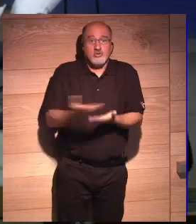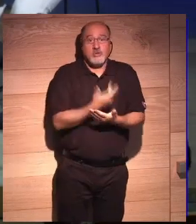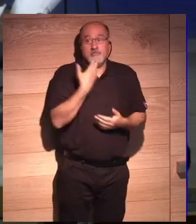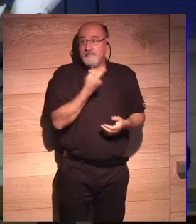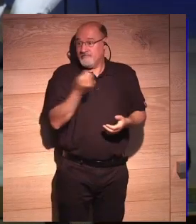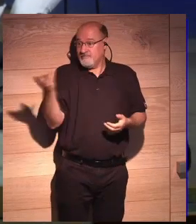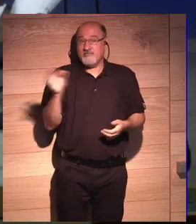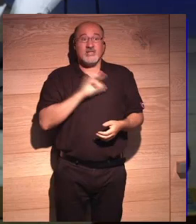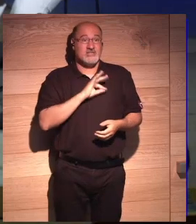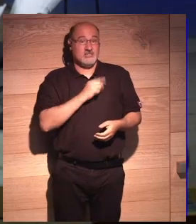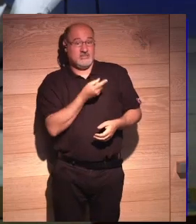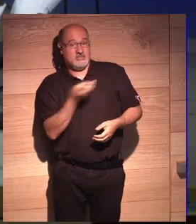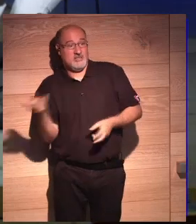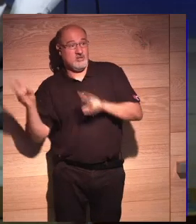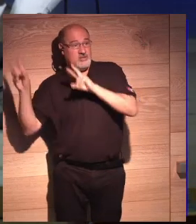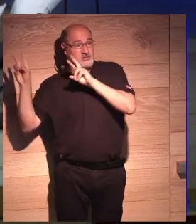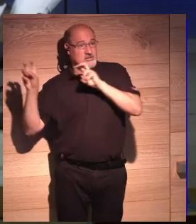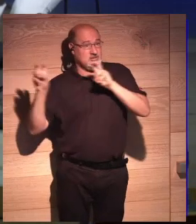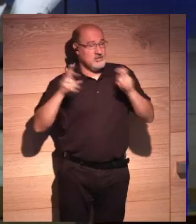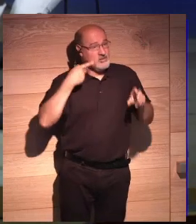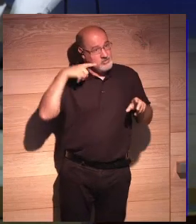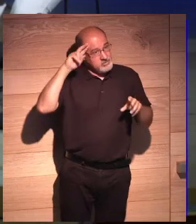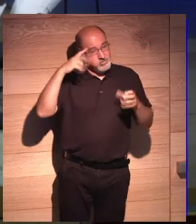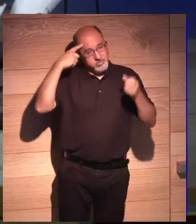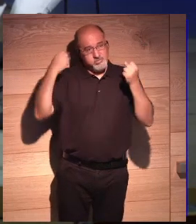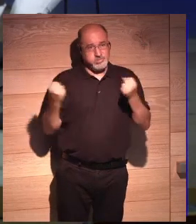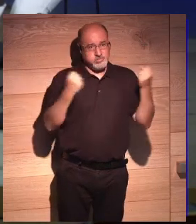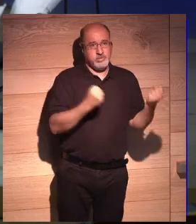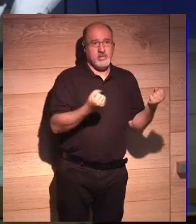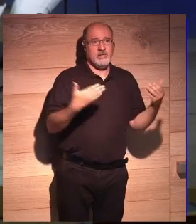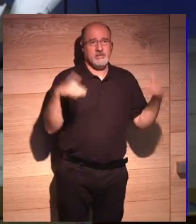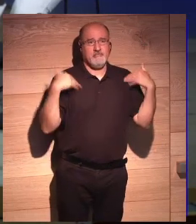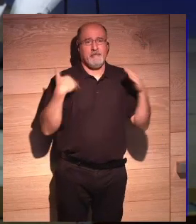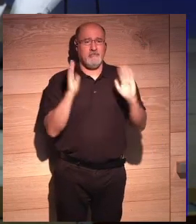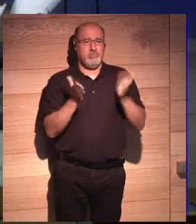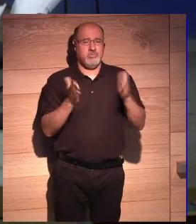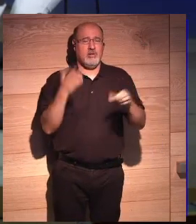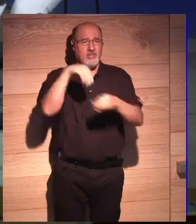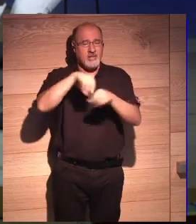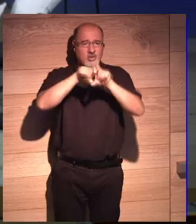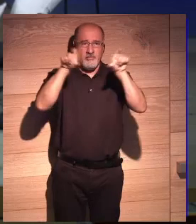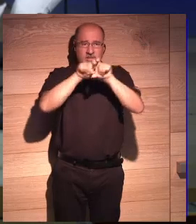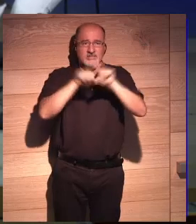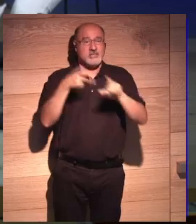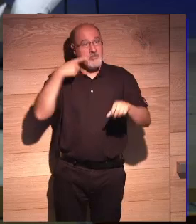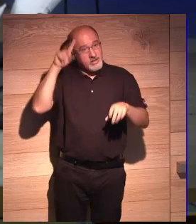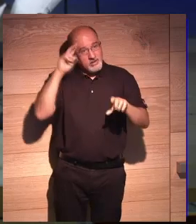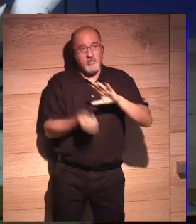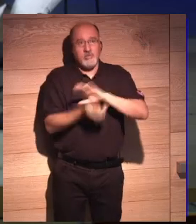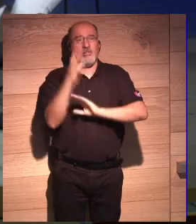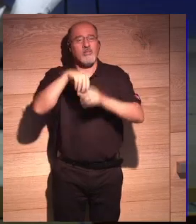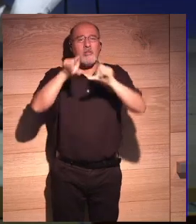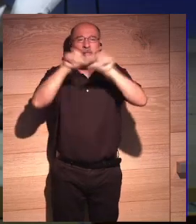going to tell everything. These people here are experts in training, enterprise training, and